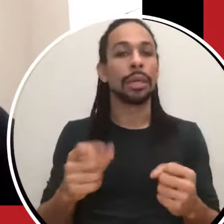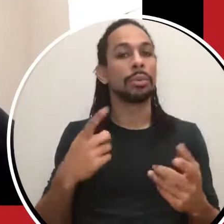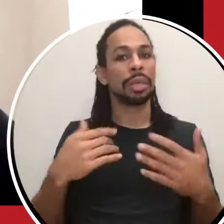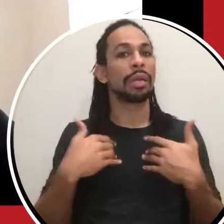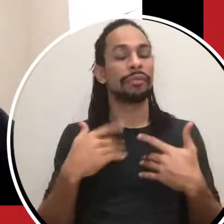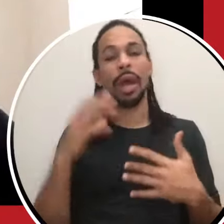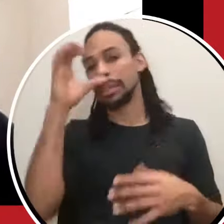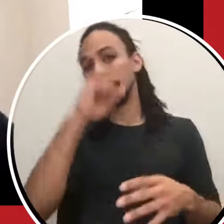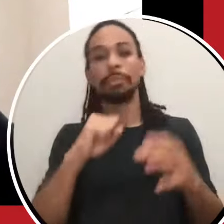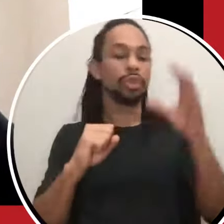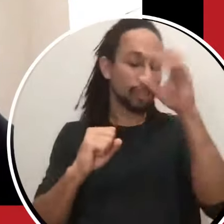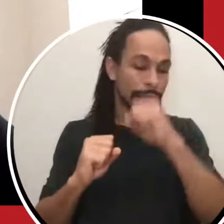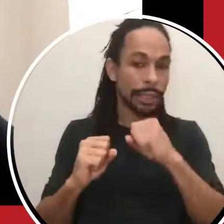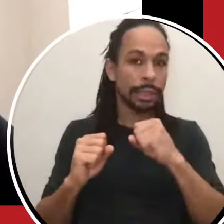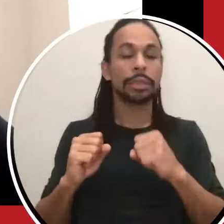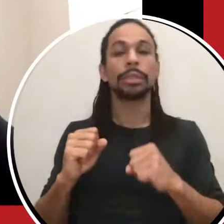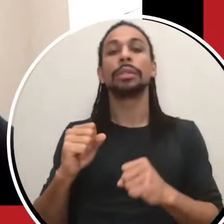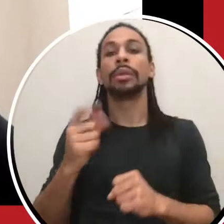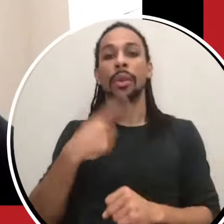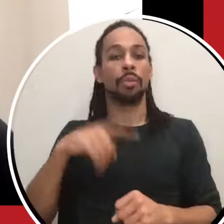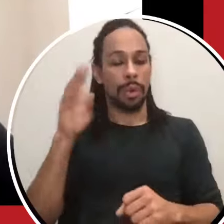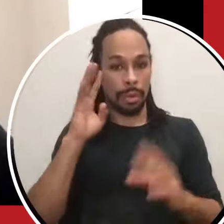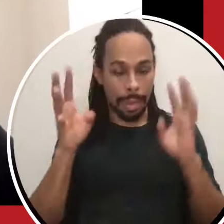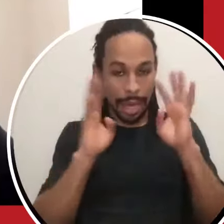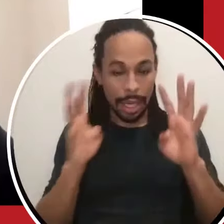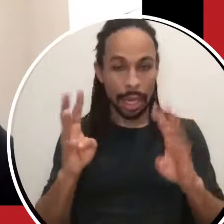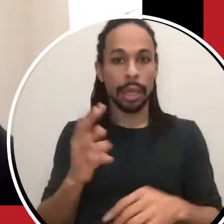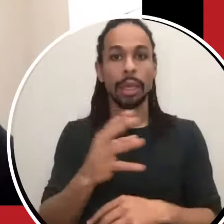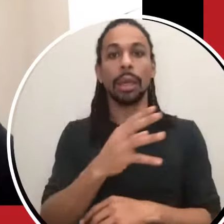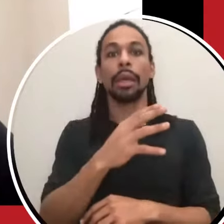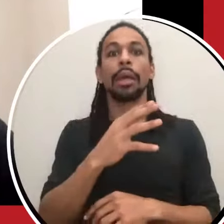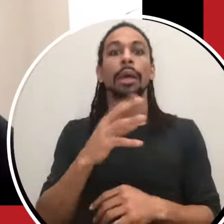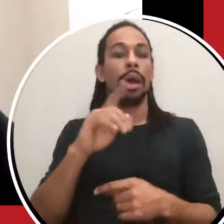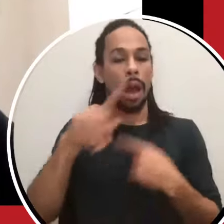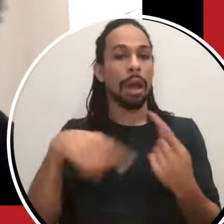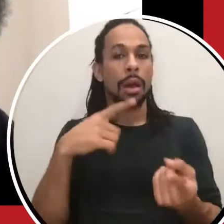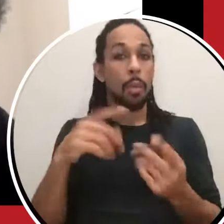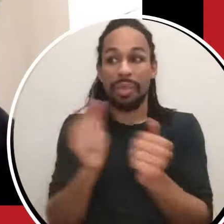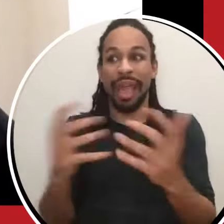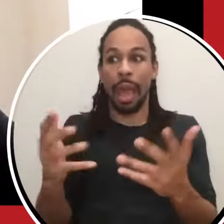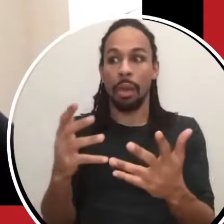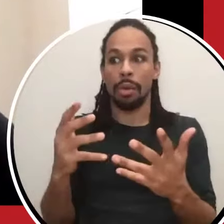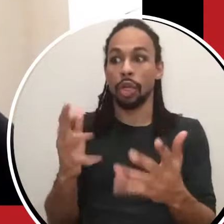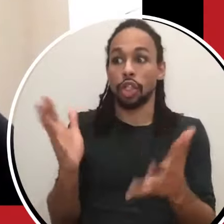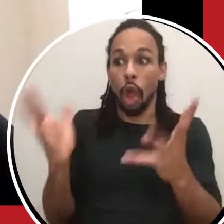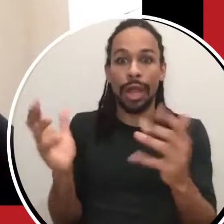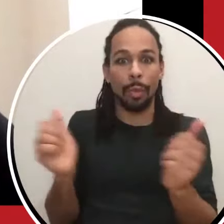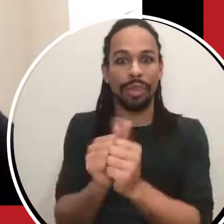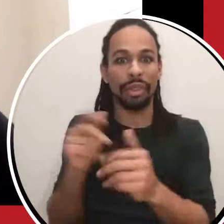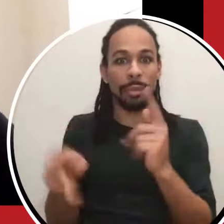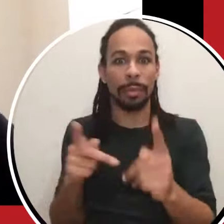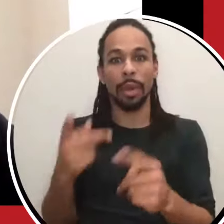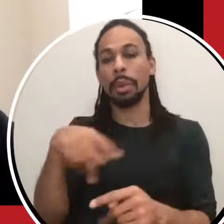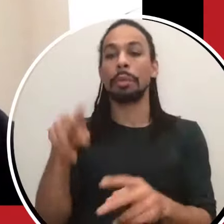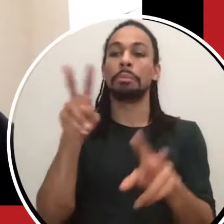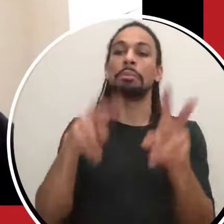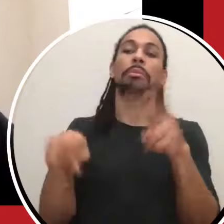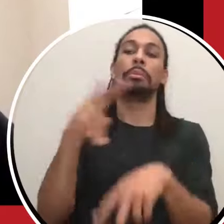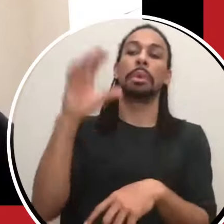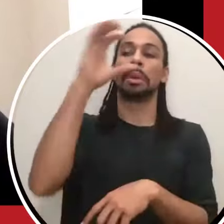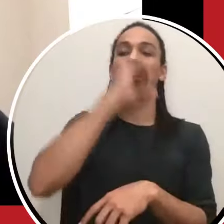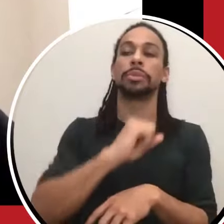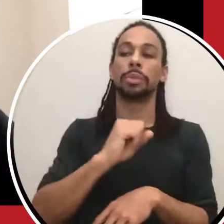best interests are without talking to those people. I say that as a rural person who many of you might say lives in Trump country when Trump was born